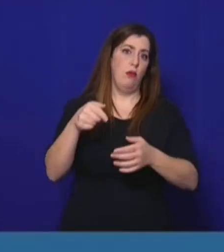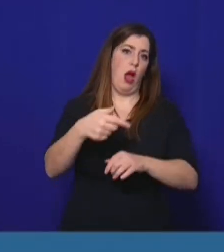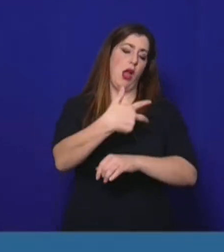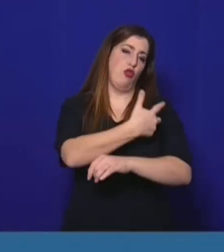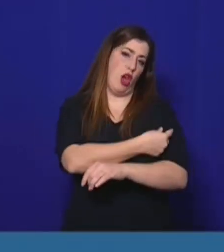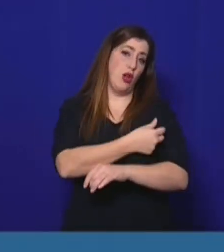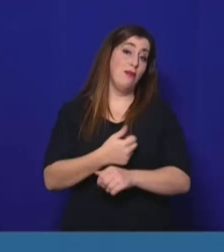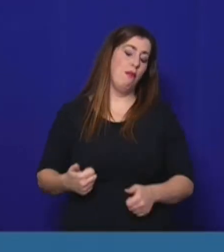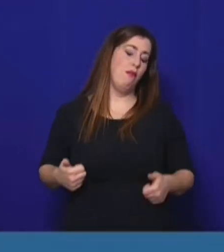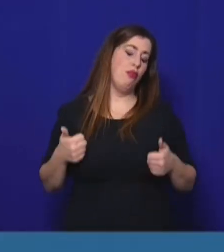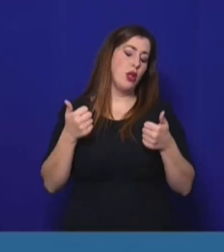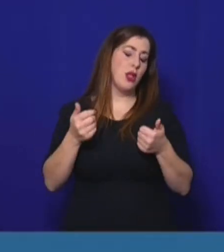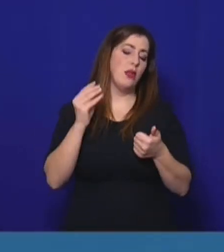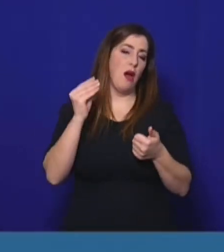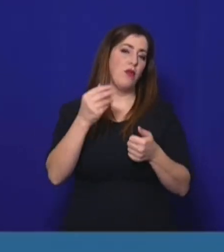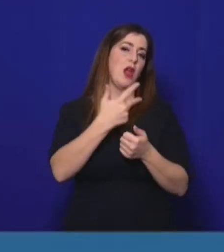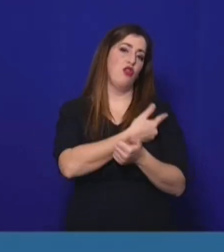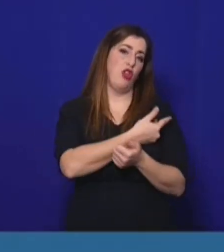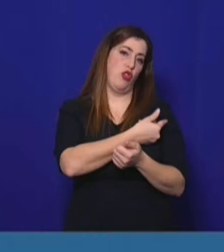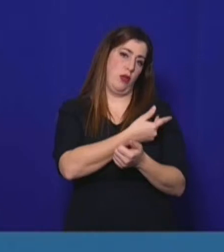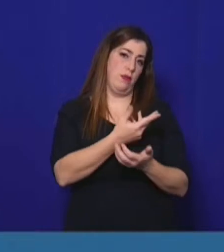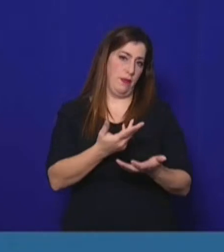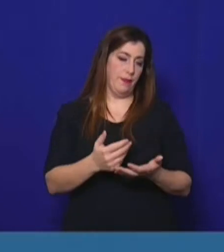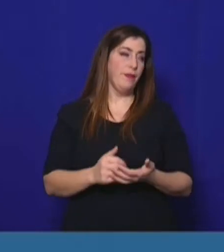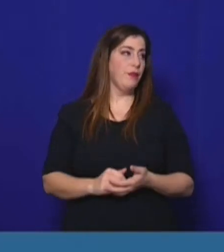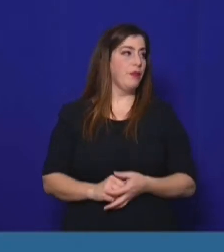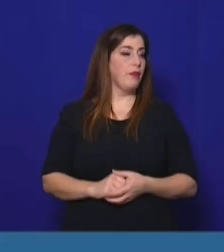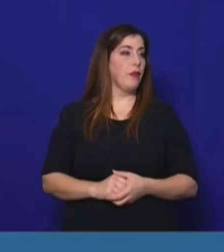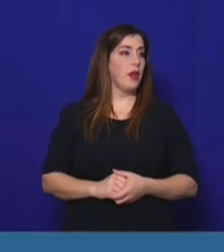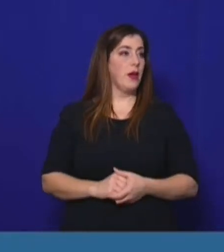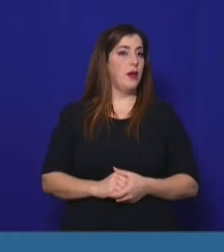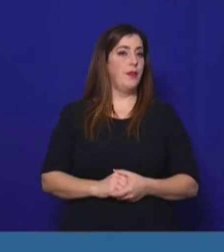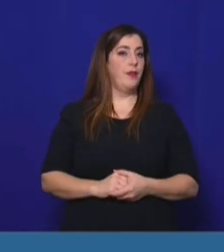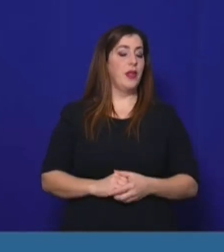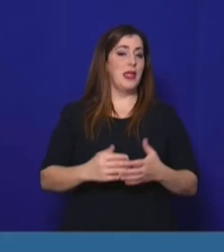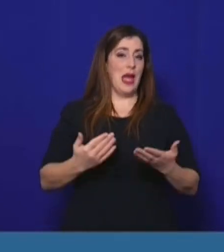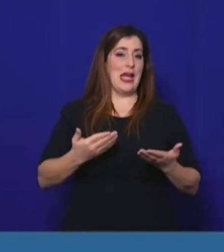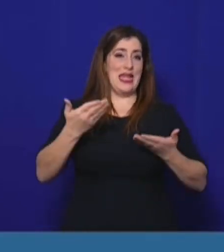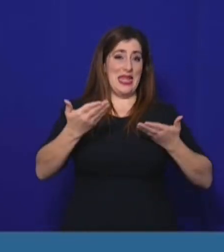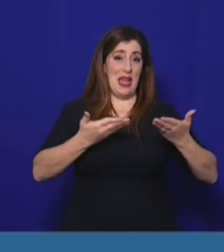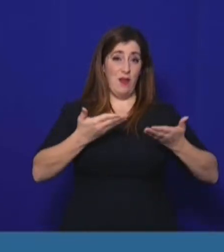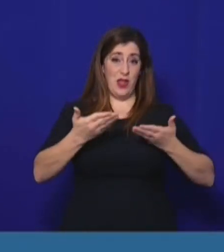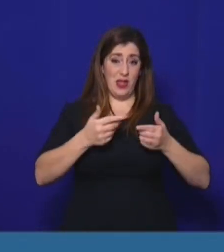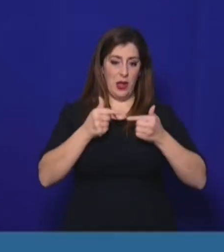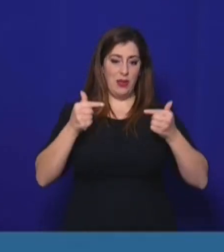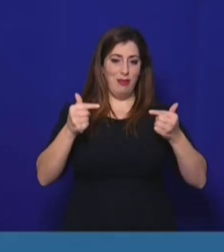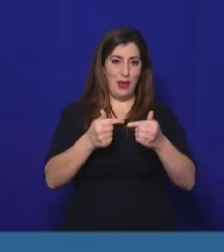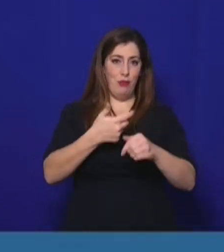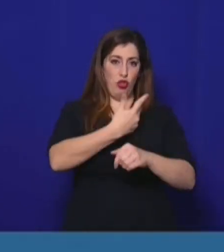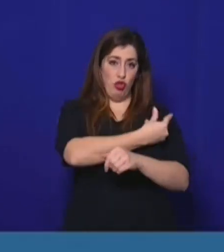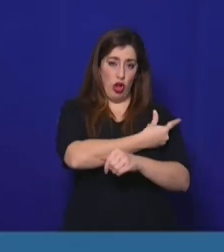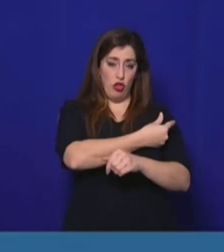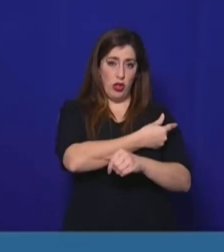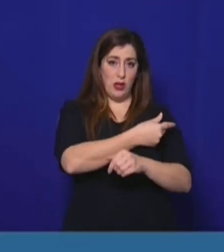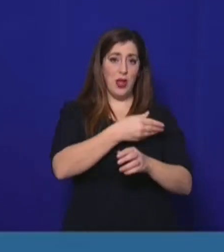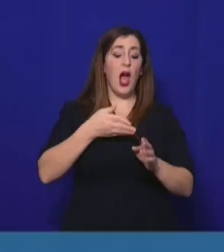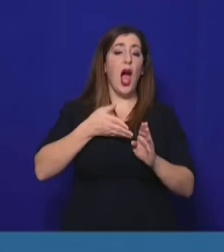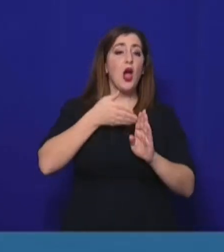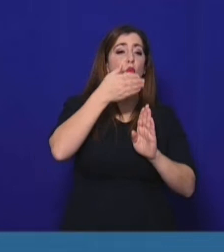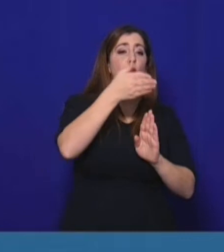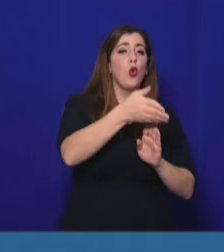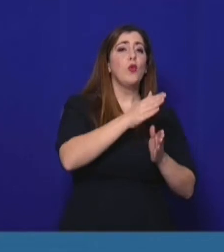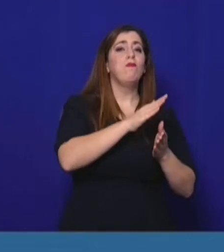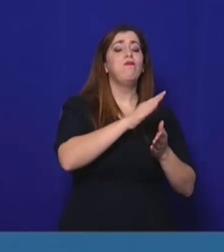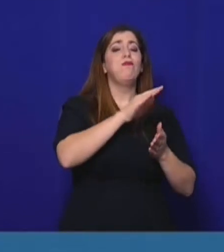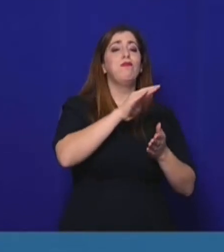li mmorru fid-djar tagħhom propja għandu jkun biss għal dawk in-nies li huma reġistrati mal-Comcare għaliex huma